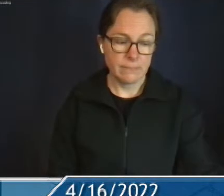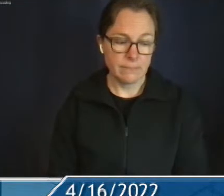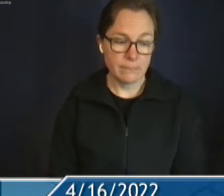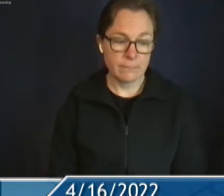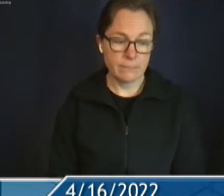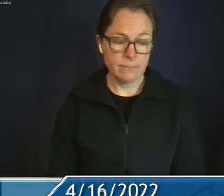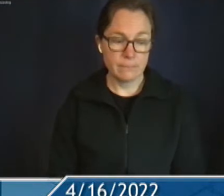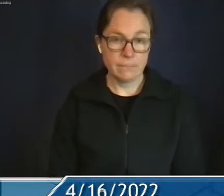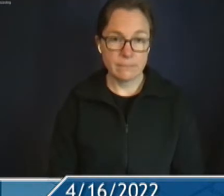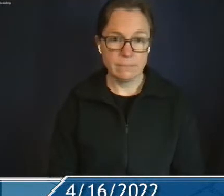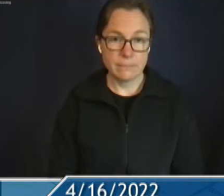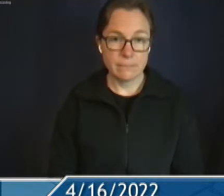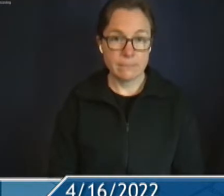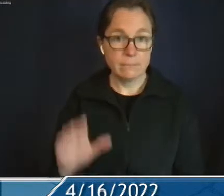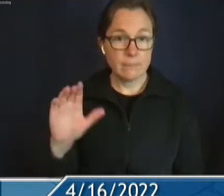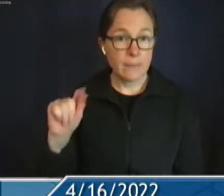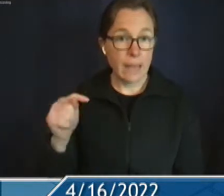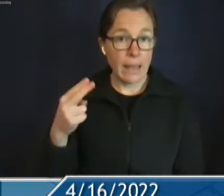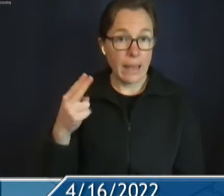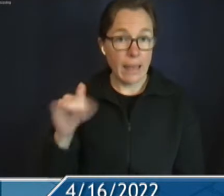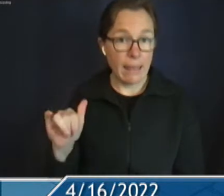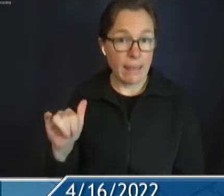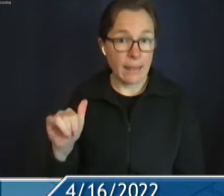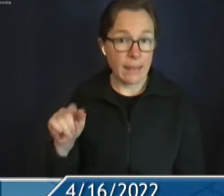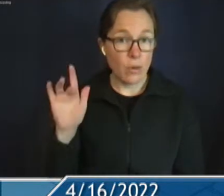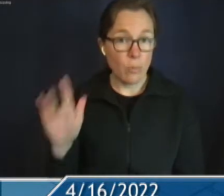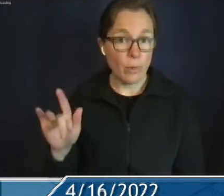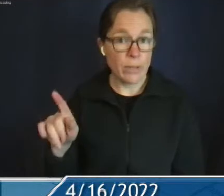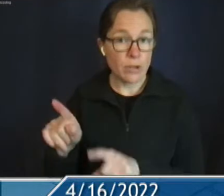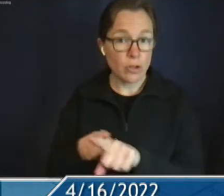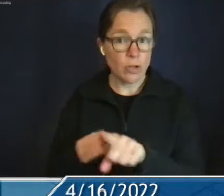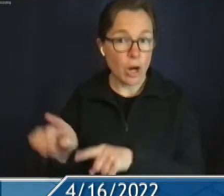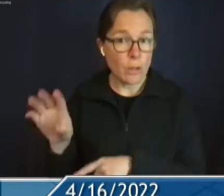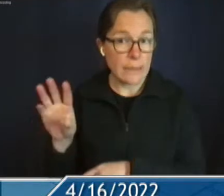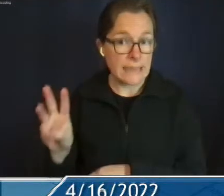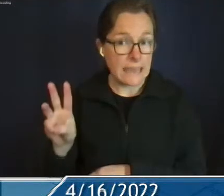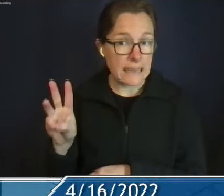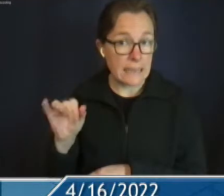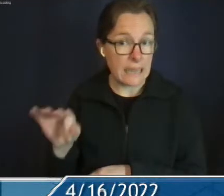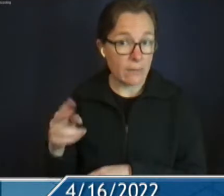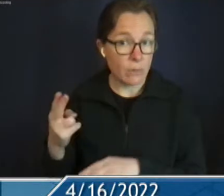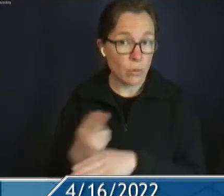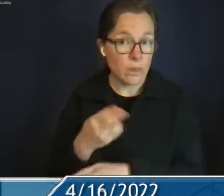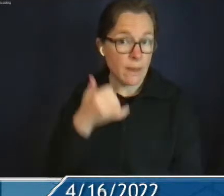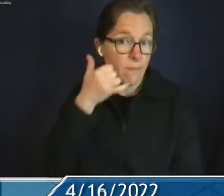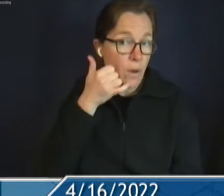Kathy, are you able to unmute or press *6 if you're on phone?